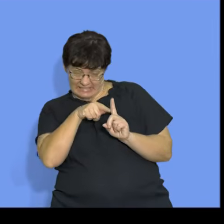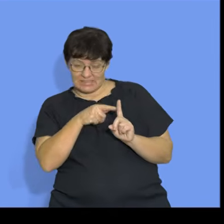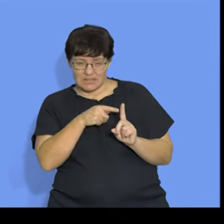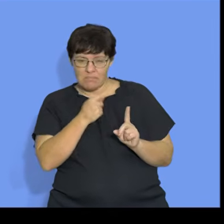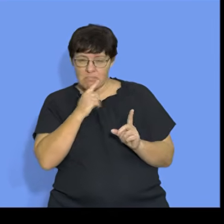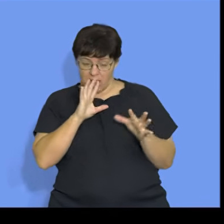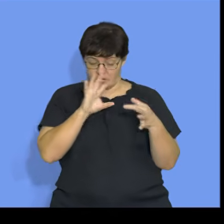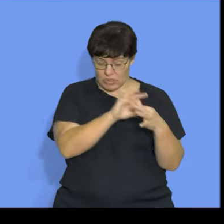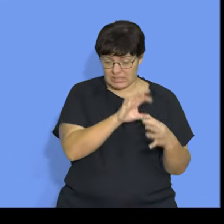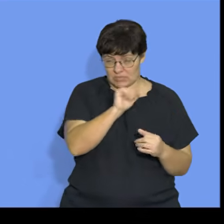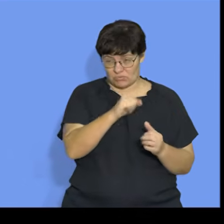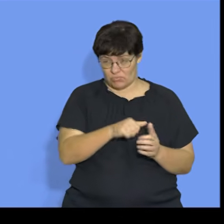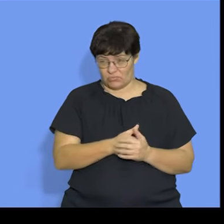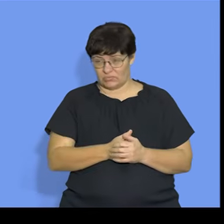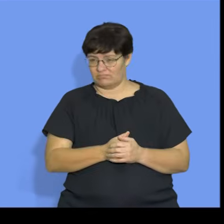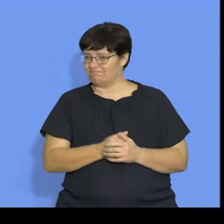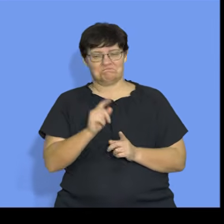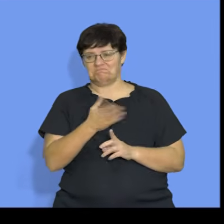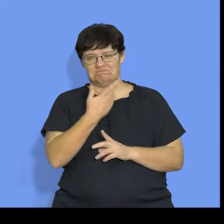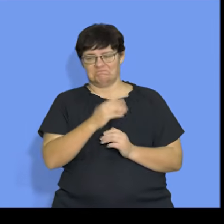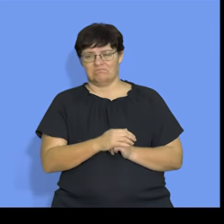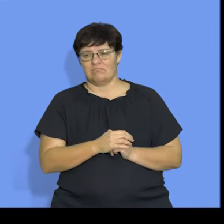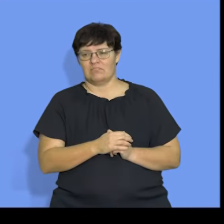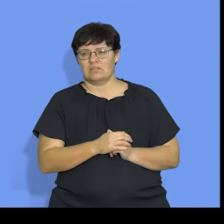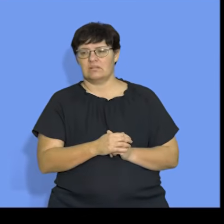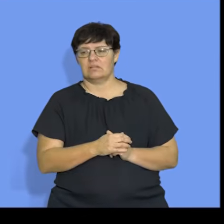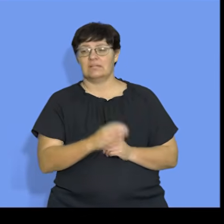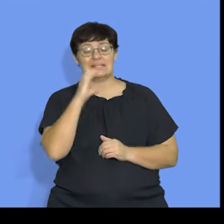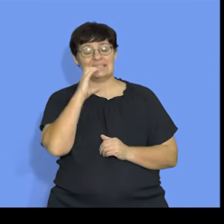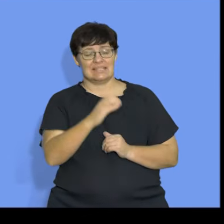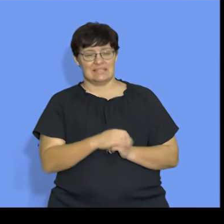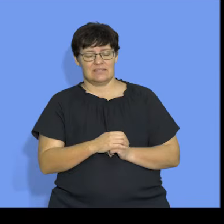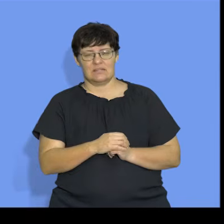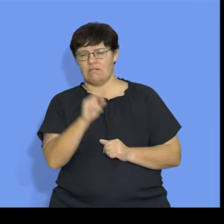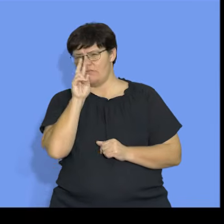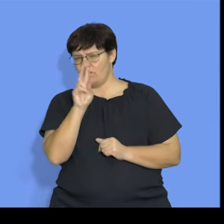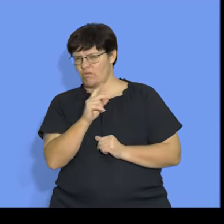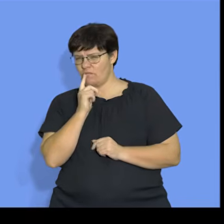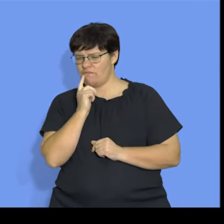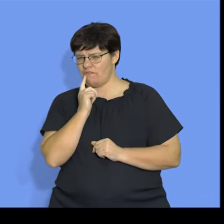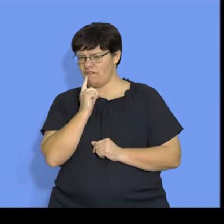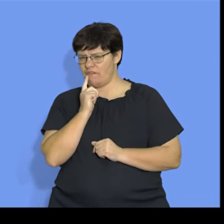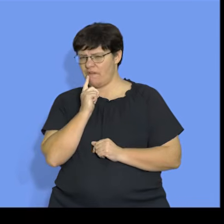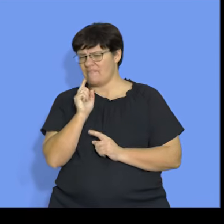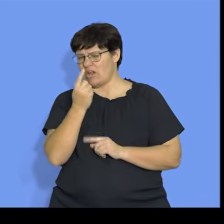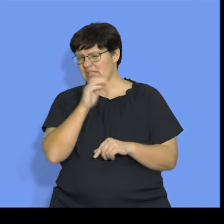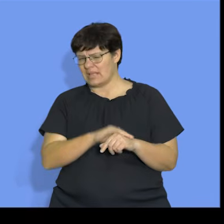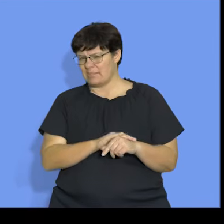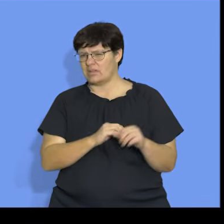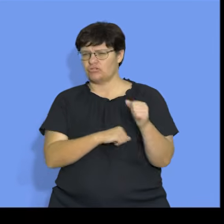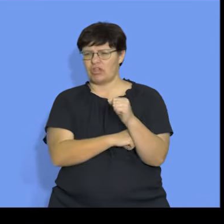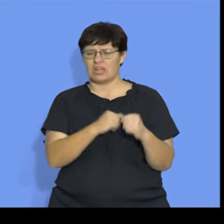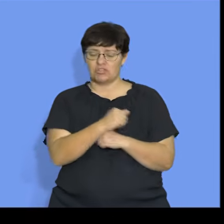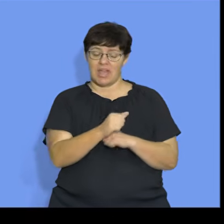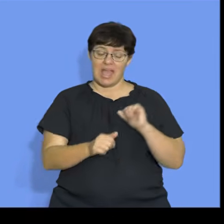I connect? So definitely not. Number C, now we're looking here for the first time.